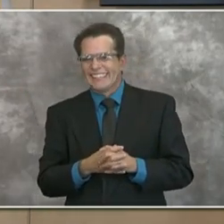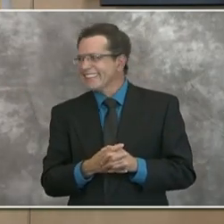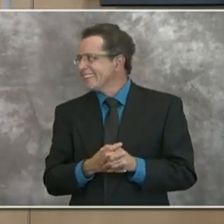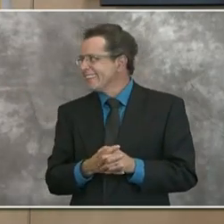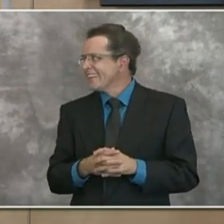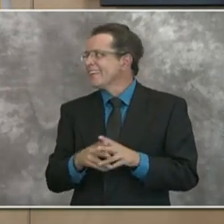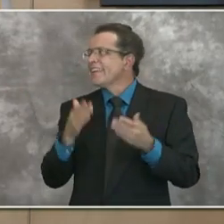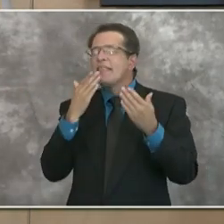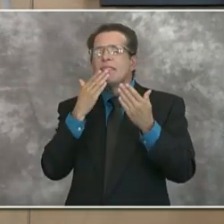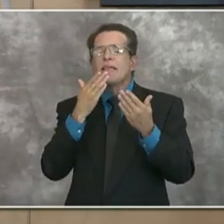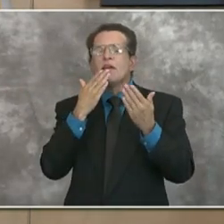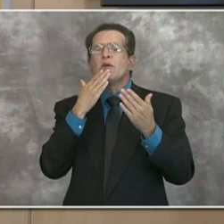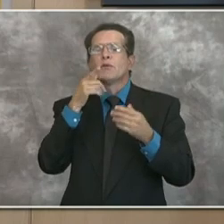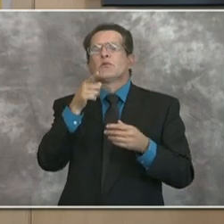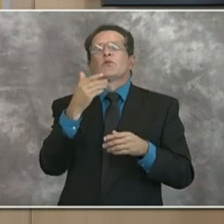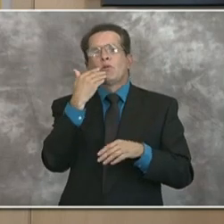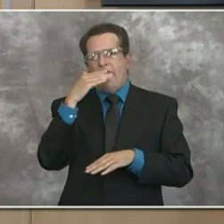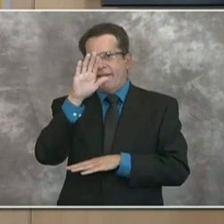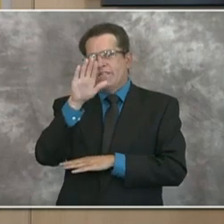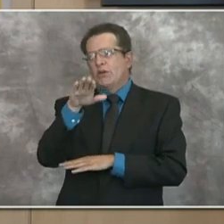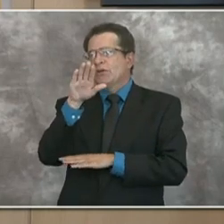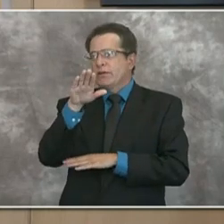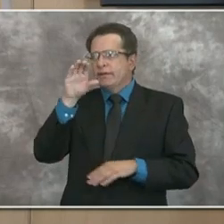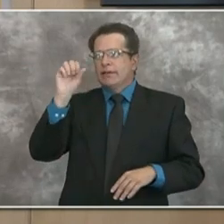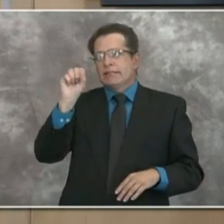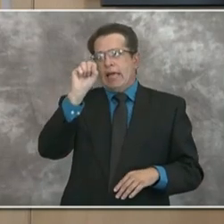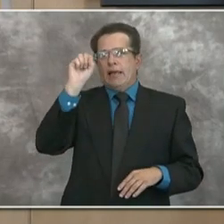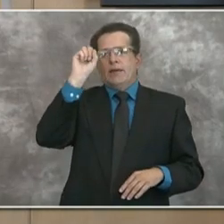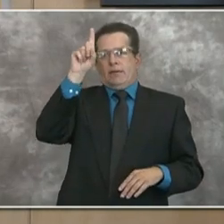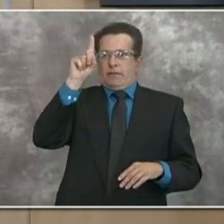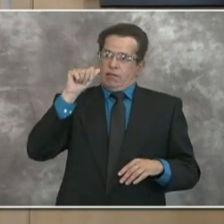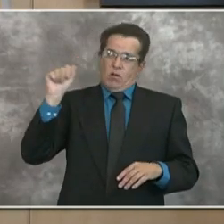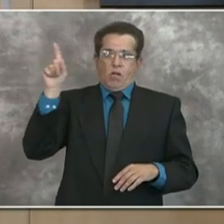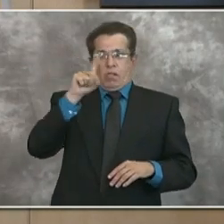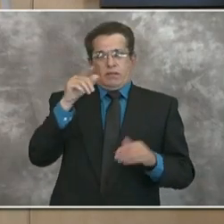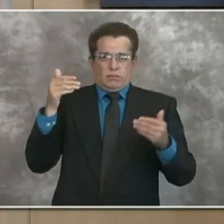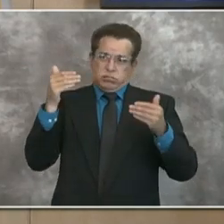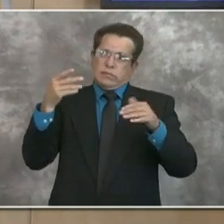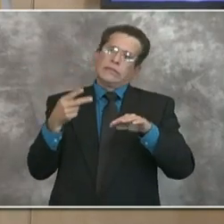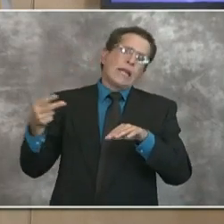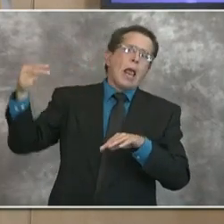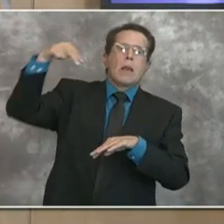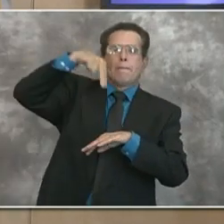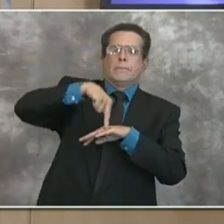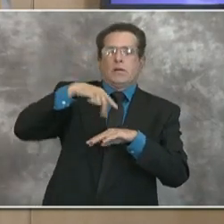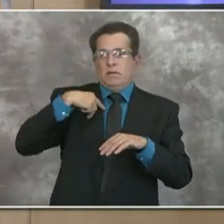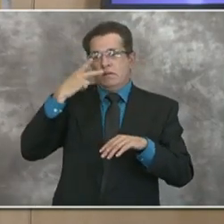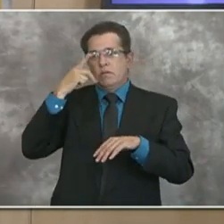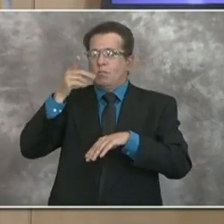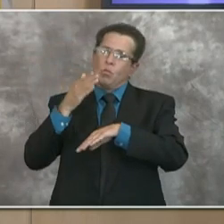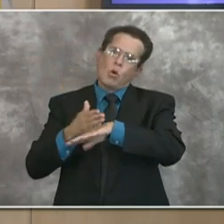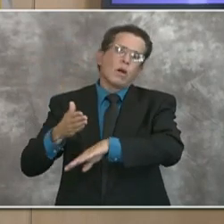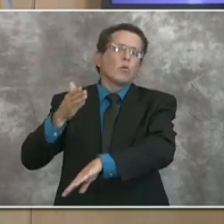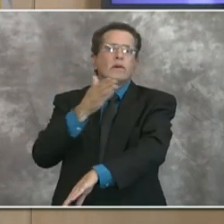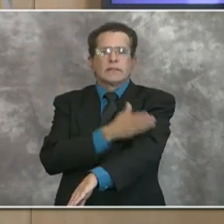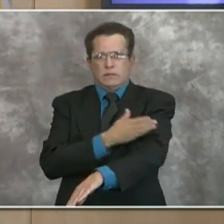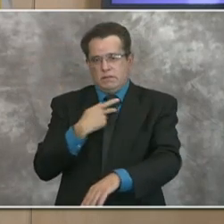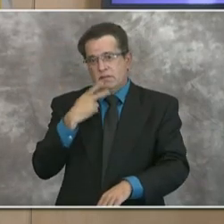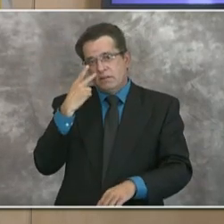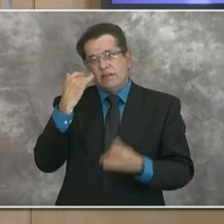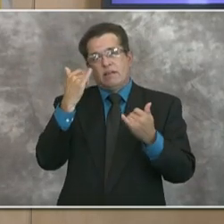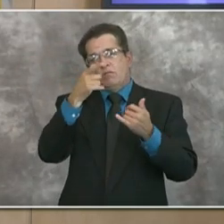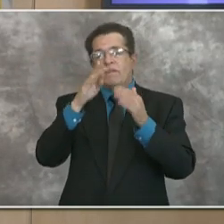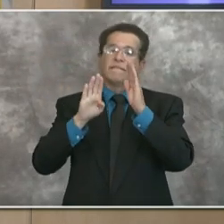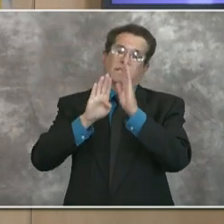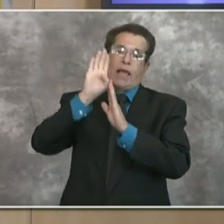Thank you, and good afternoon. San Diegans continue to step up. We're seeing progress. We're seeing continued